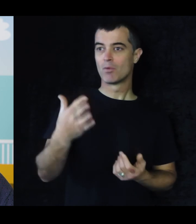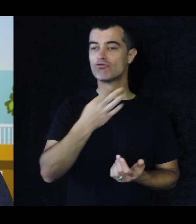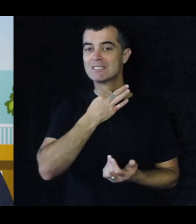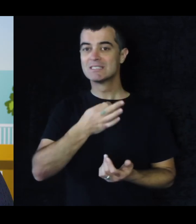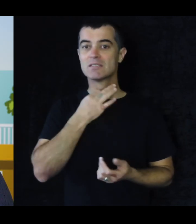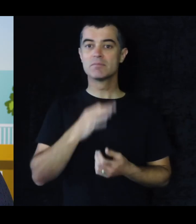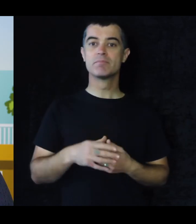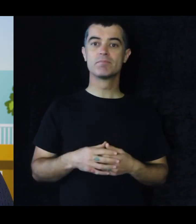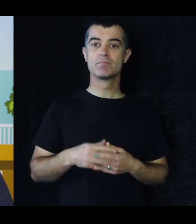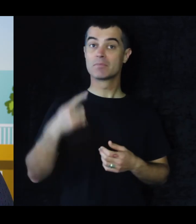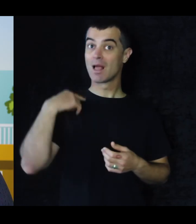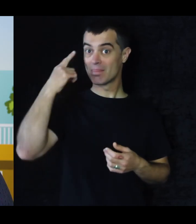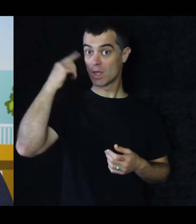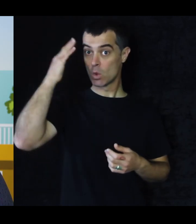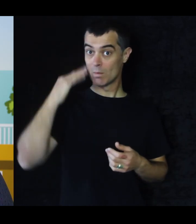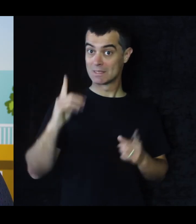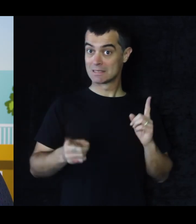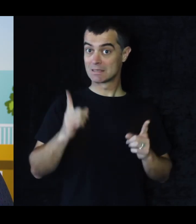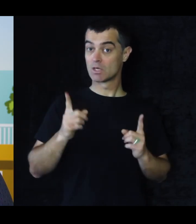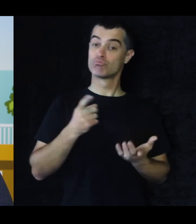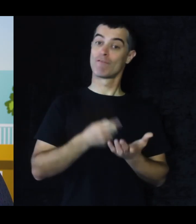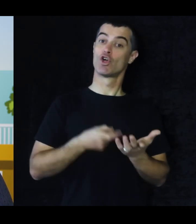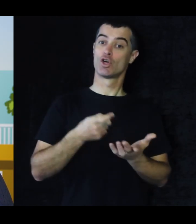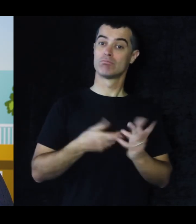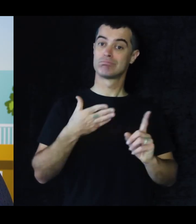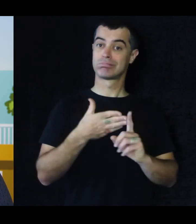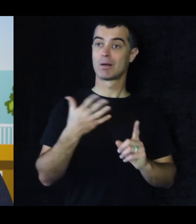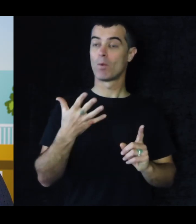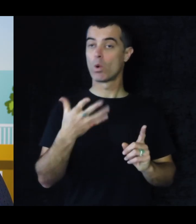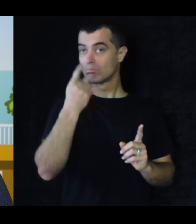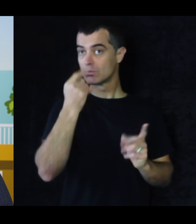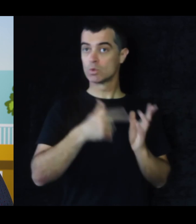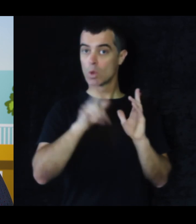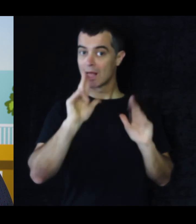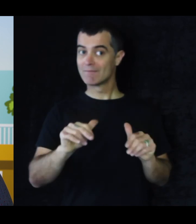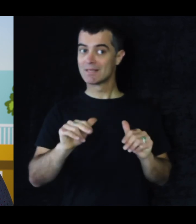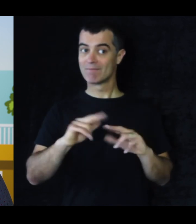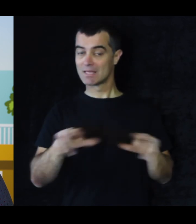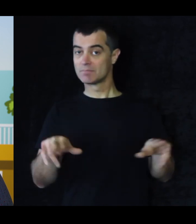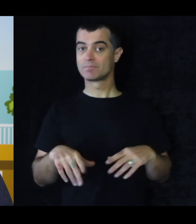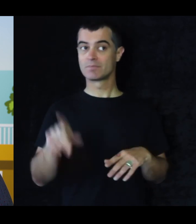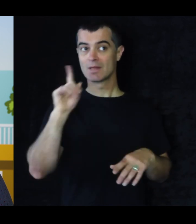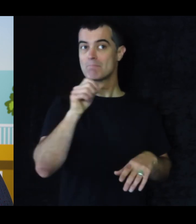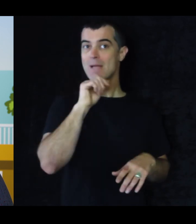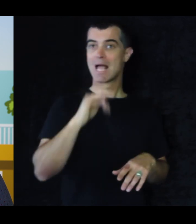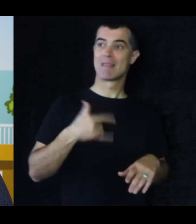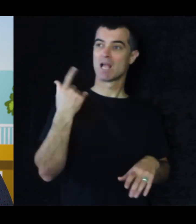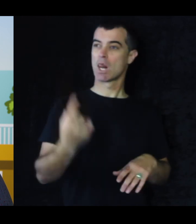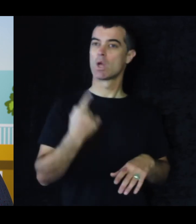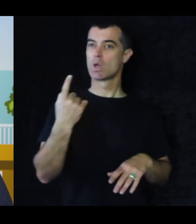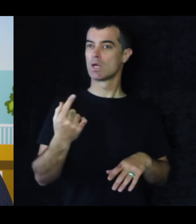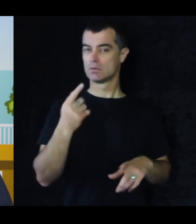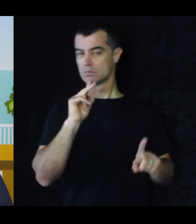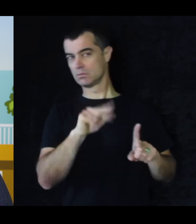risk. I think women are sometimes seen as preferable in terms of they might be more likely to look after a flat. I think like a man living alone might